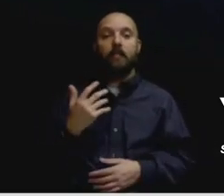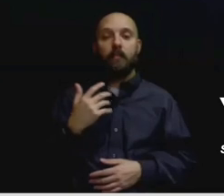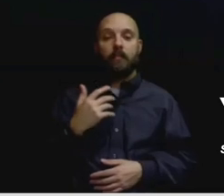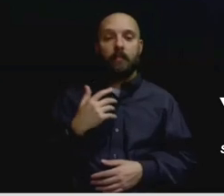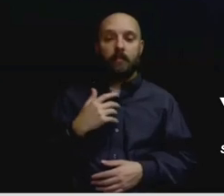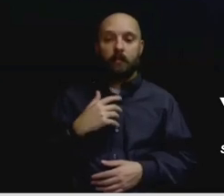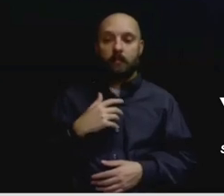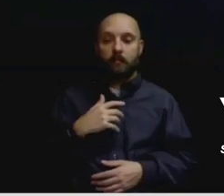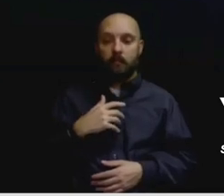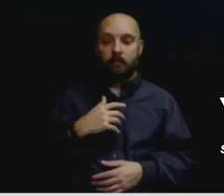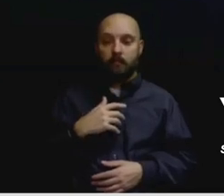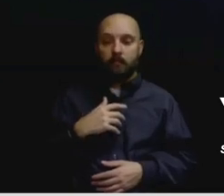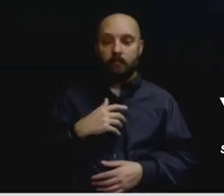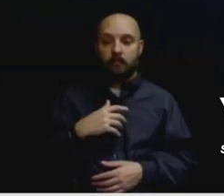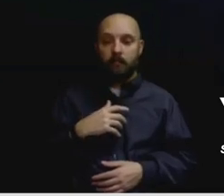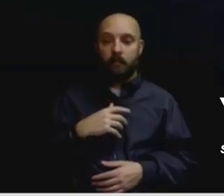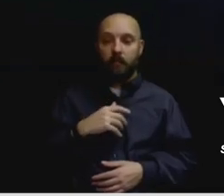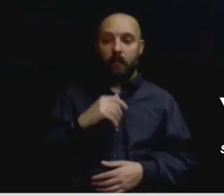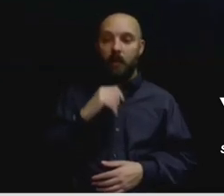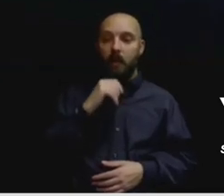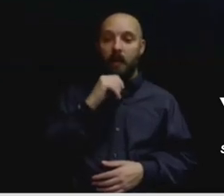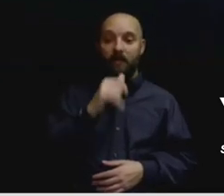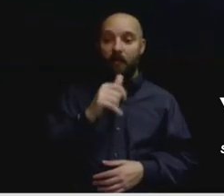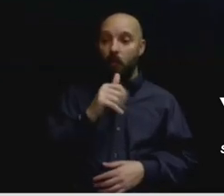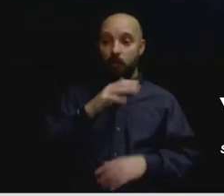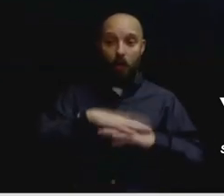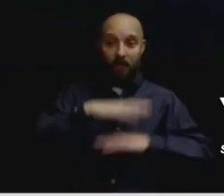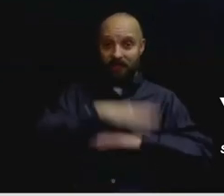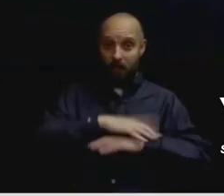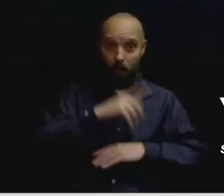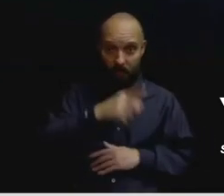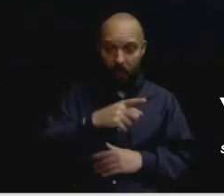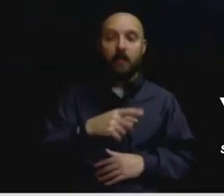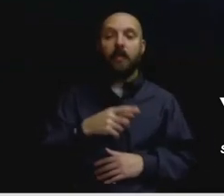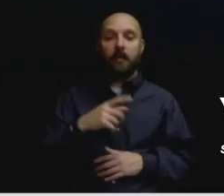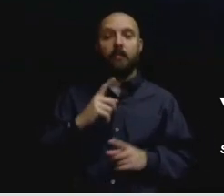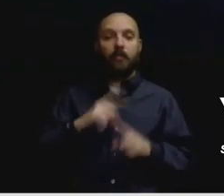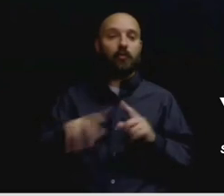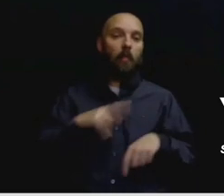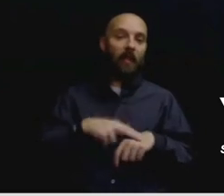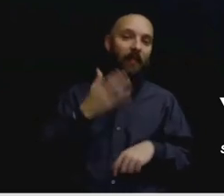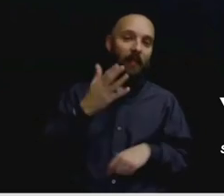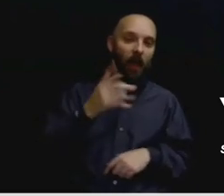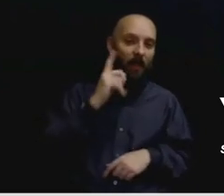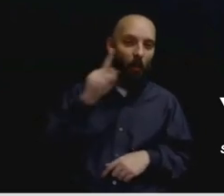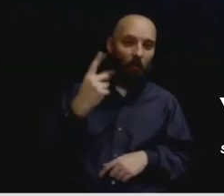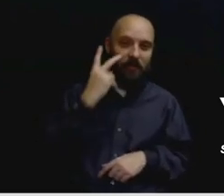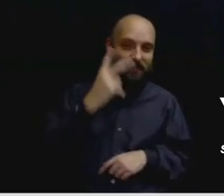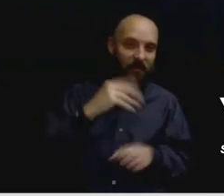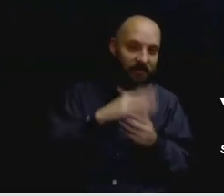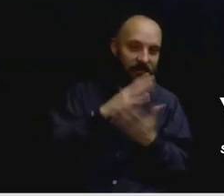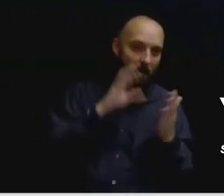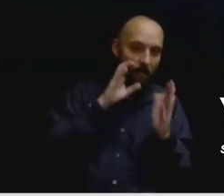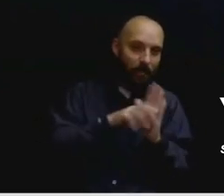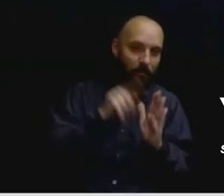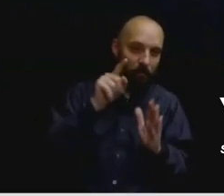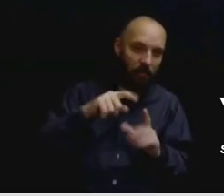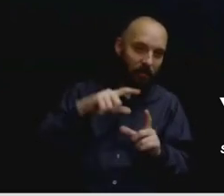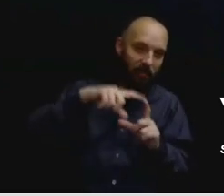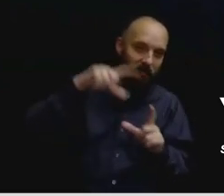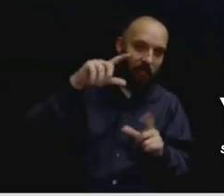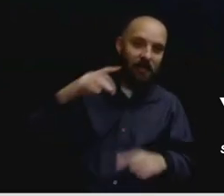If it wasn't on the table then, but it is normally there, or I think you only see it in some of the picture, a